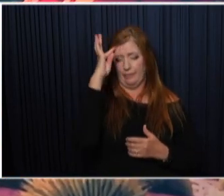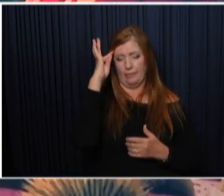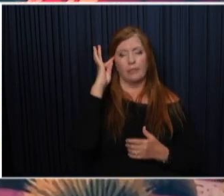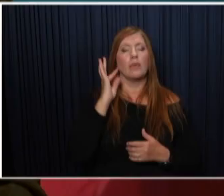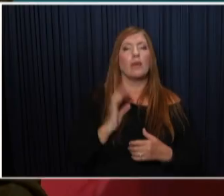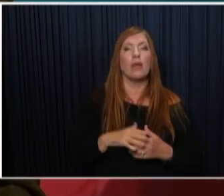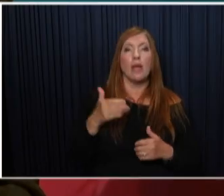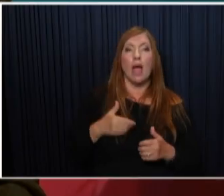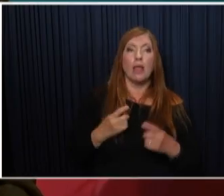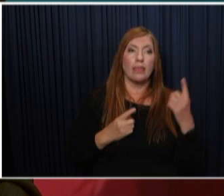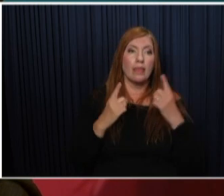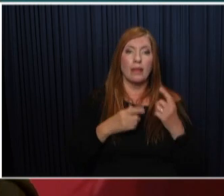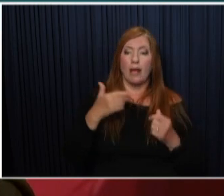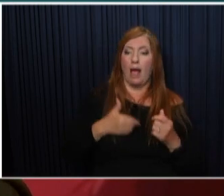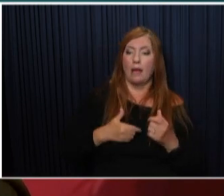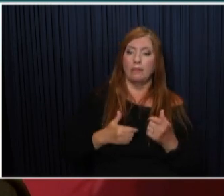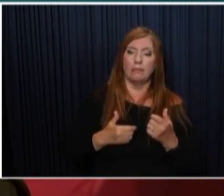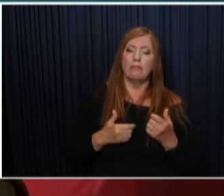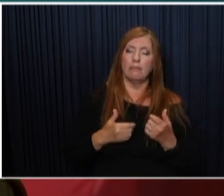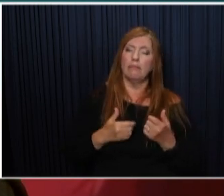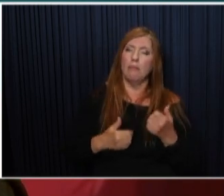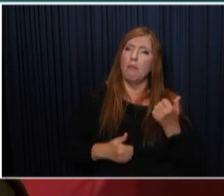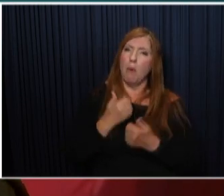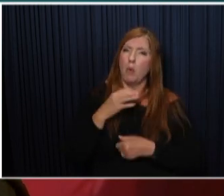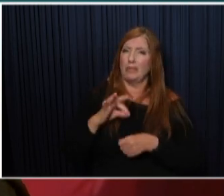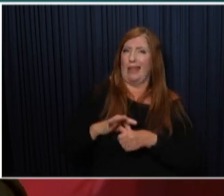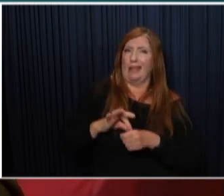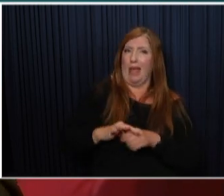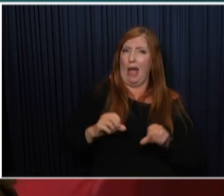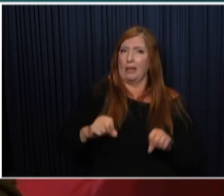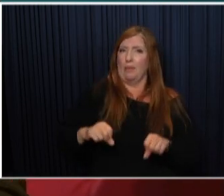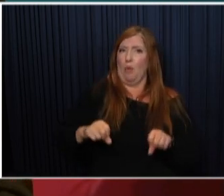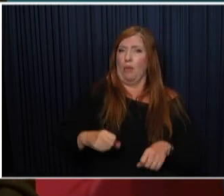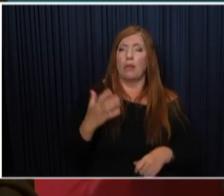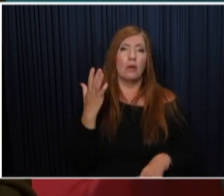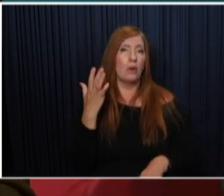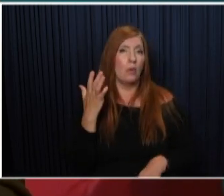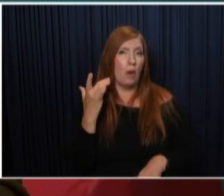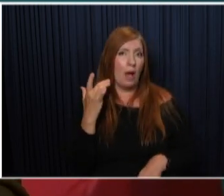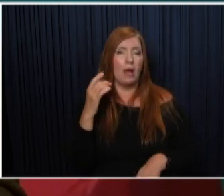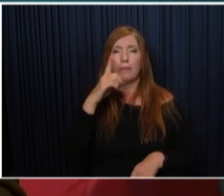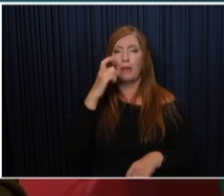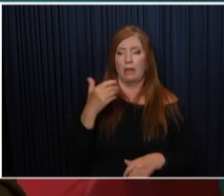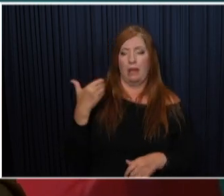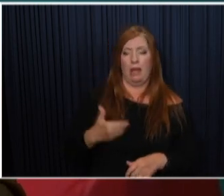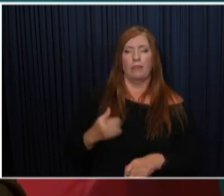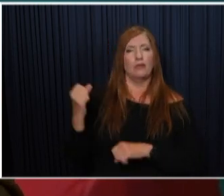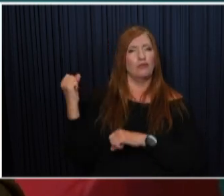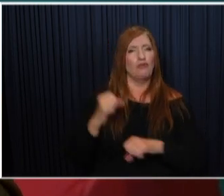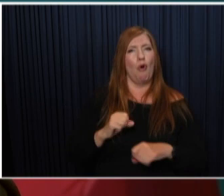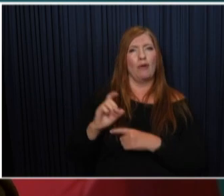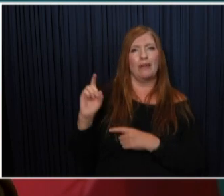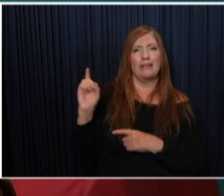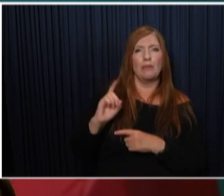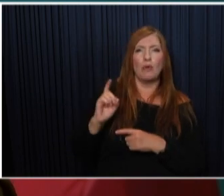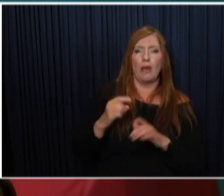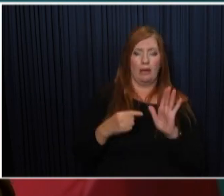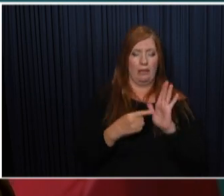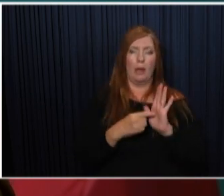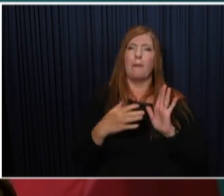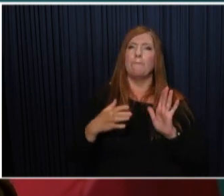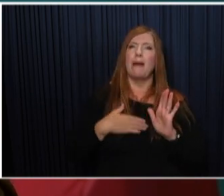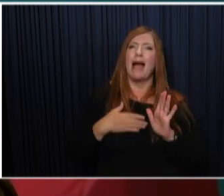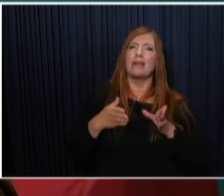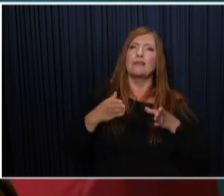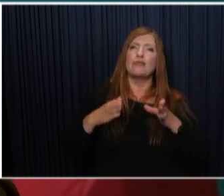I think I am the most electable for this, in part because I'm a strong Democrat. It's on my street